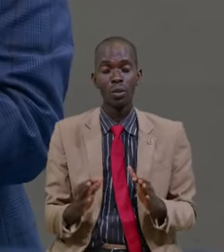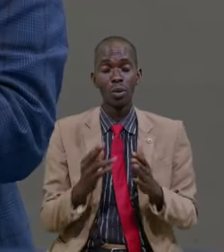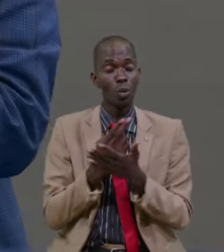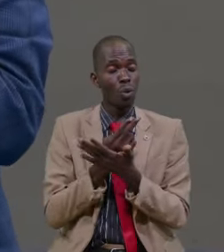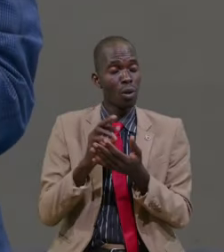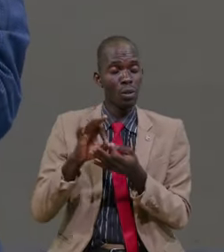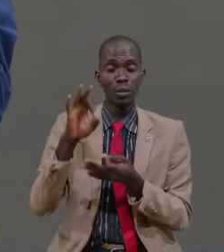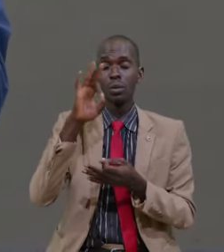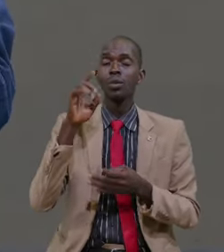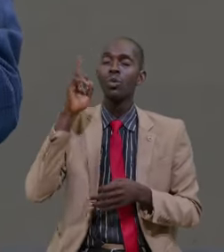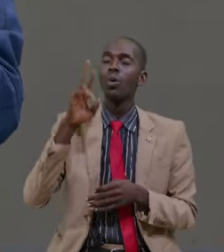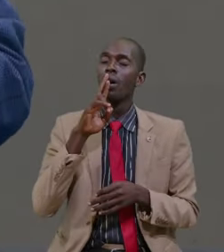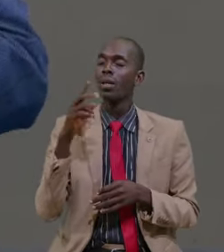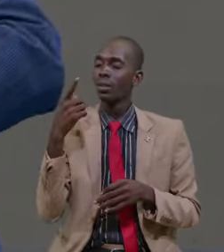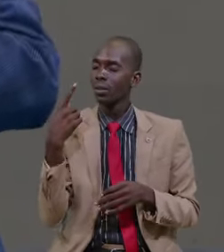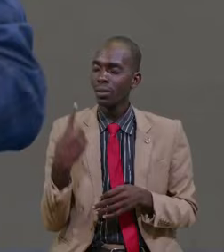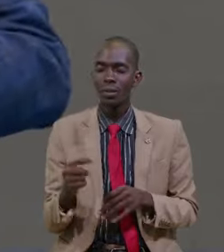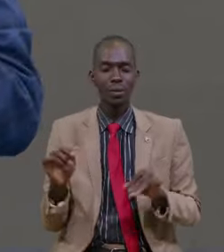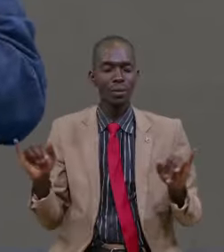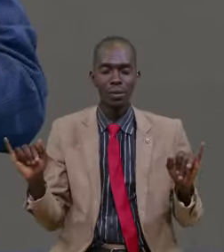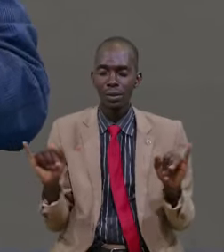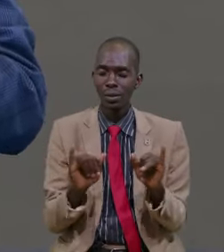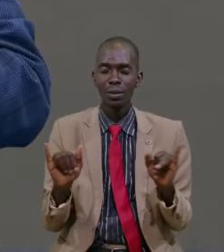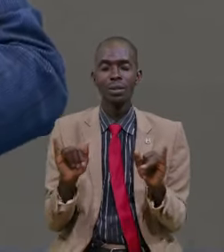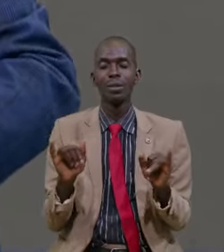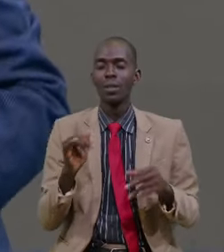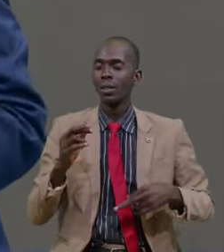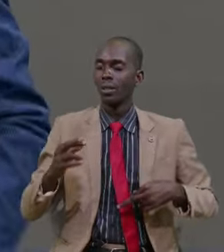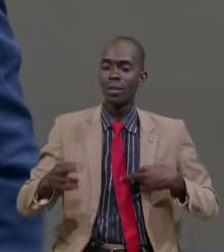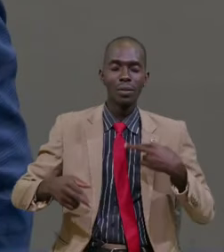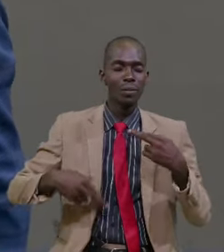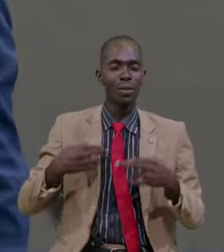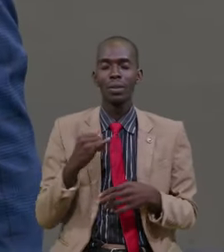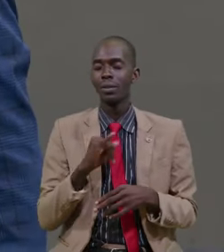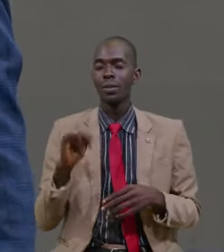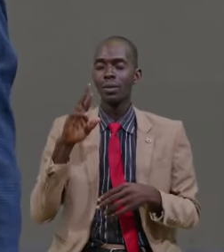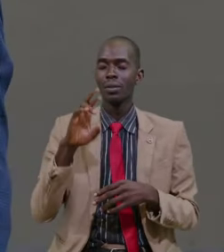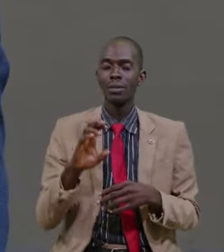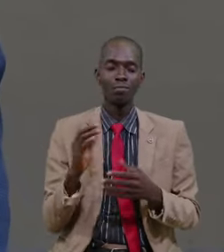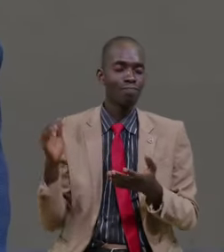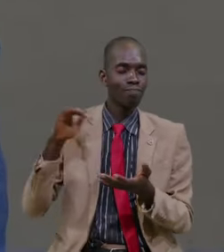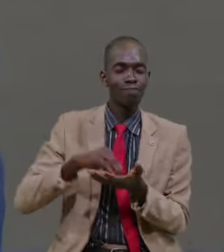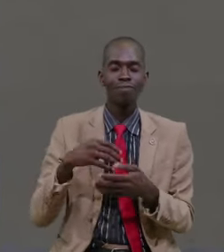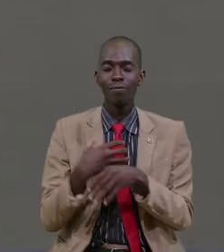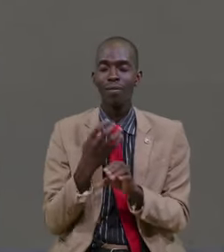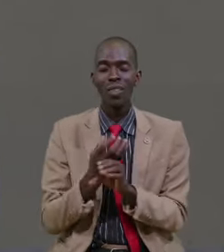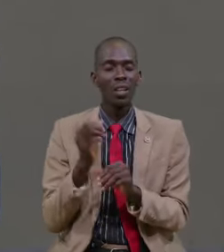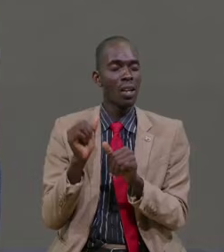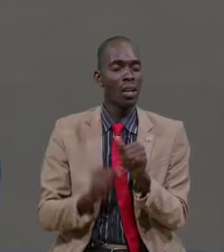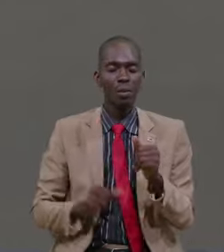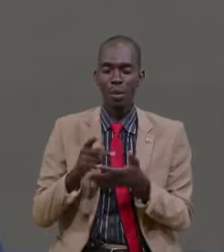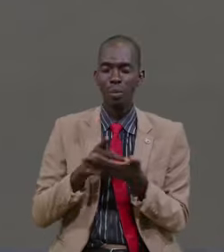Ghost, you're still the same reviving, recreating every part of the